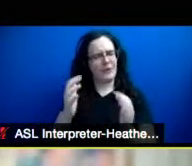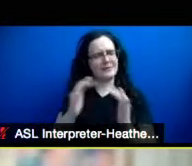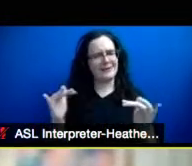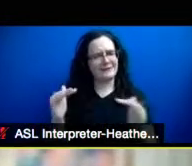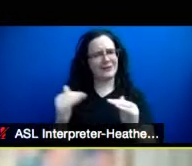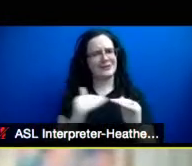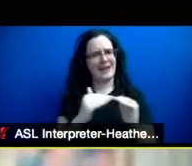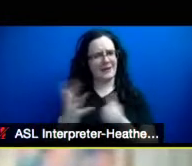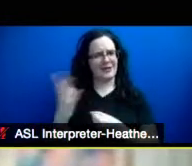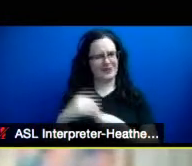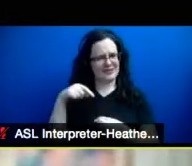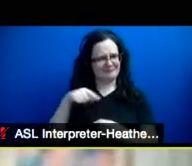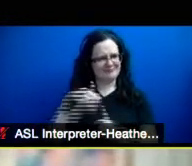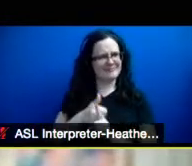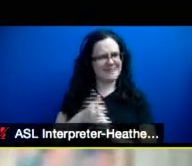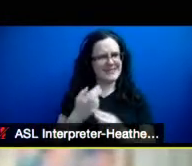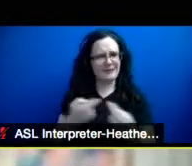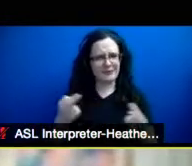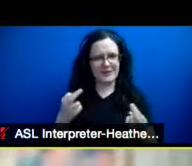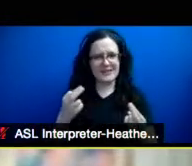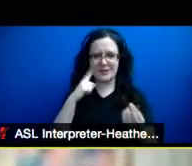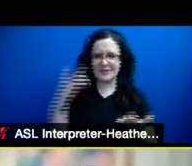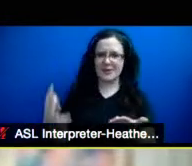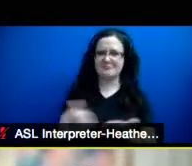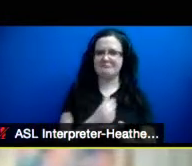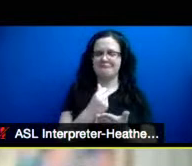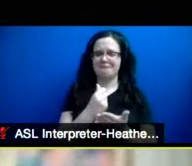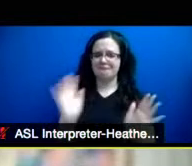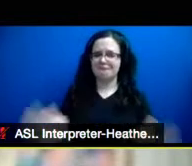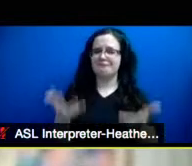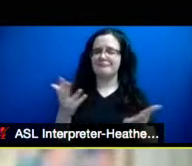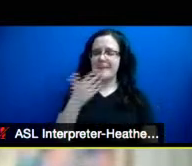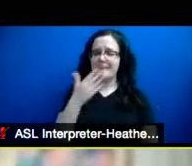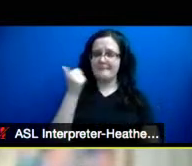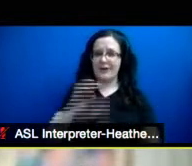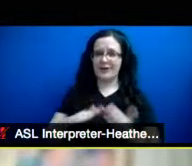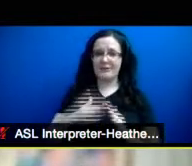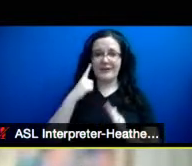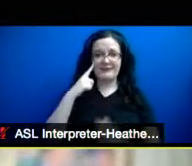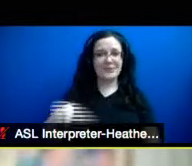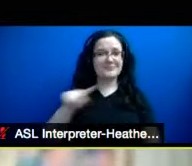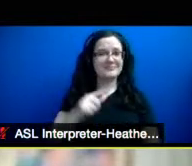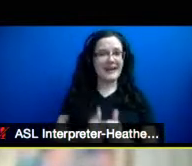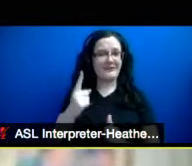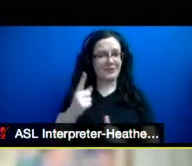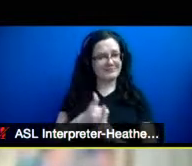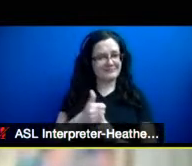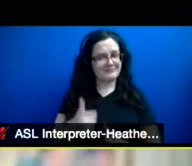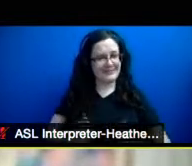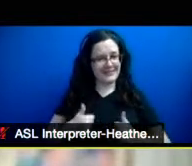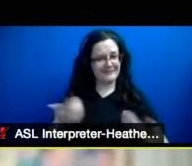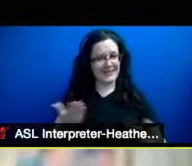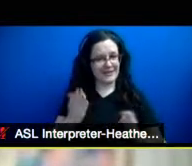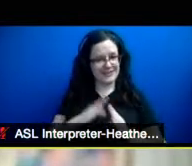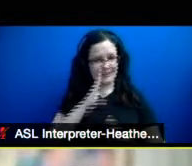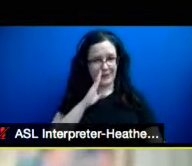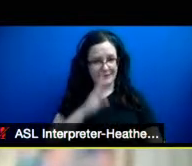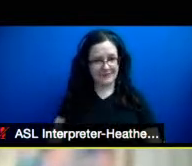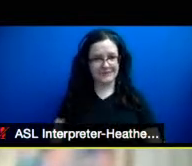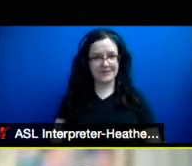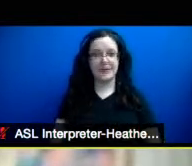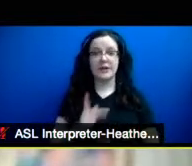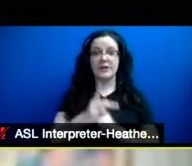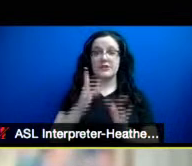a resource to building a better community for all of you who live in the town of Brighton. Supervisor Melee mentioned